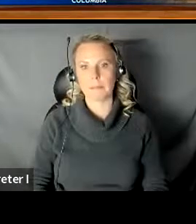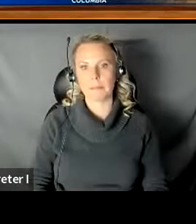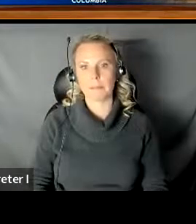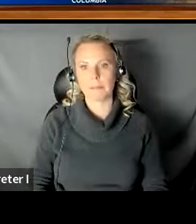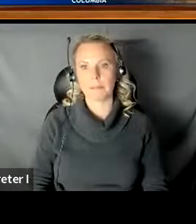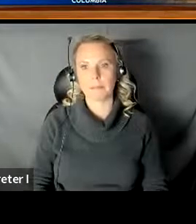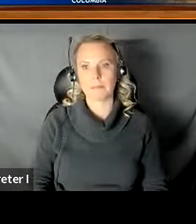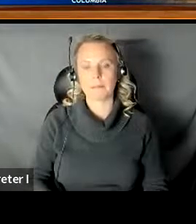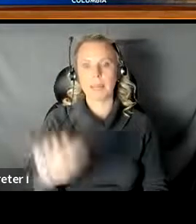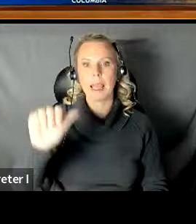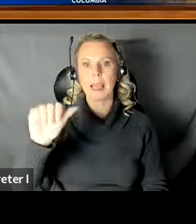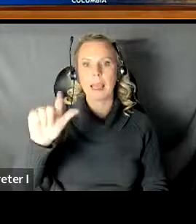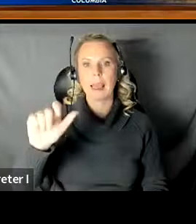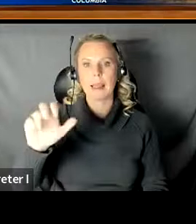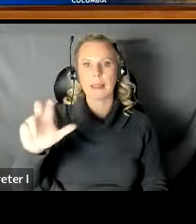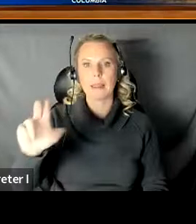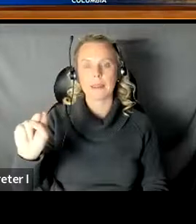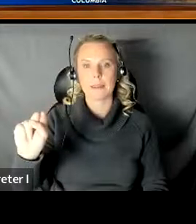Councilmember Allen,